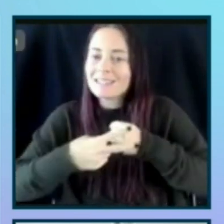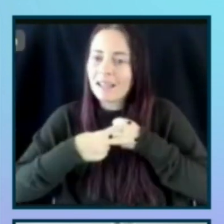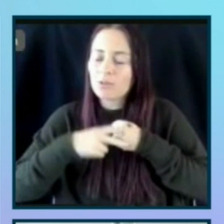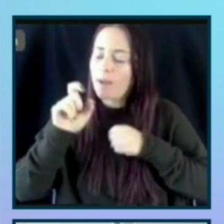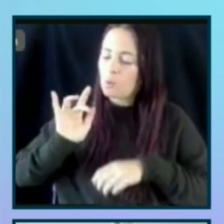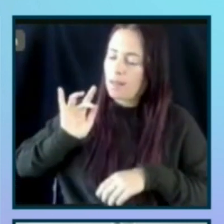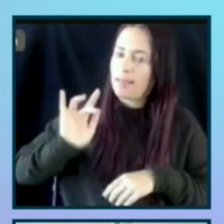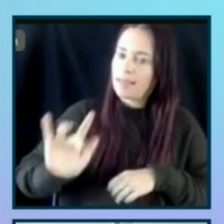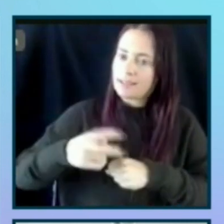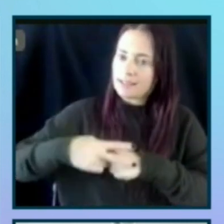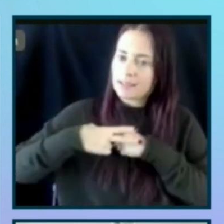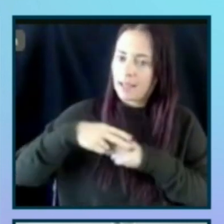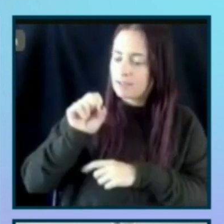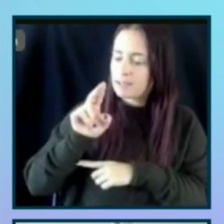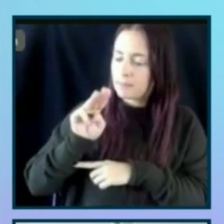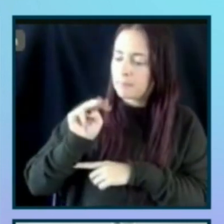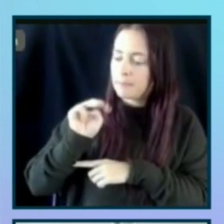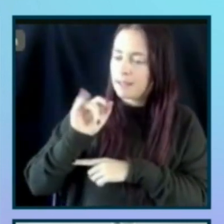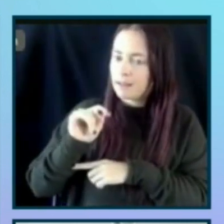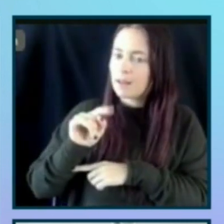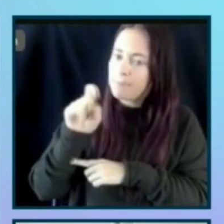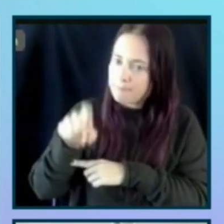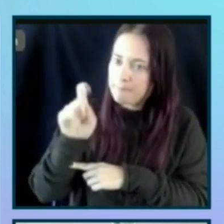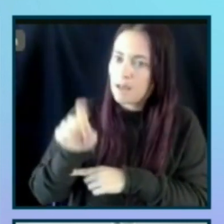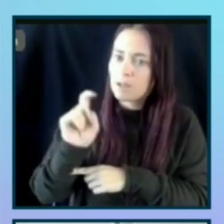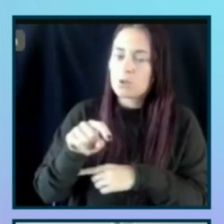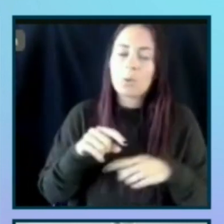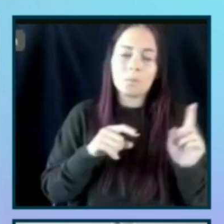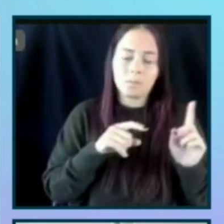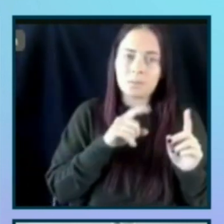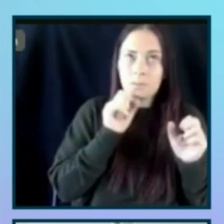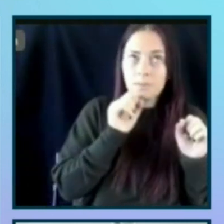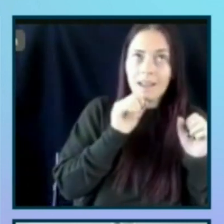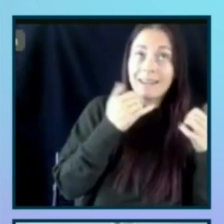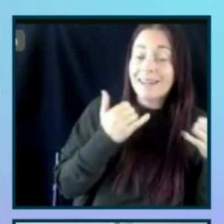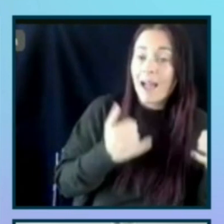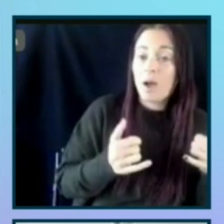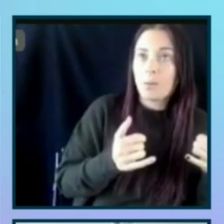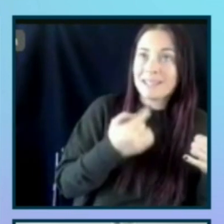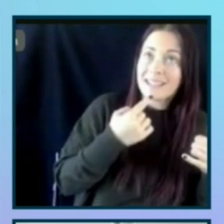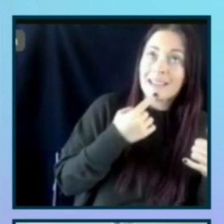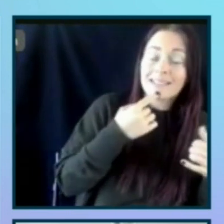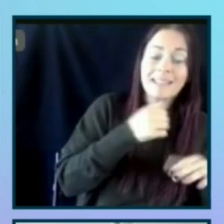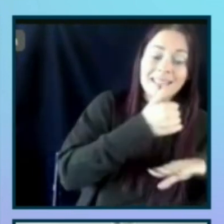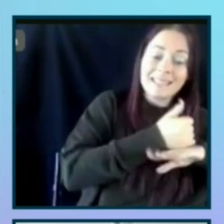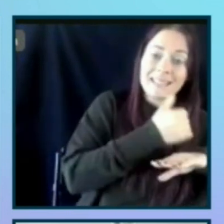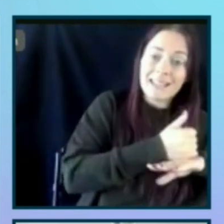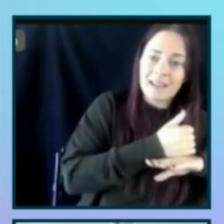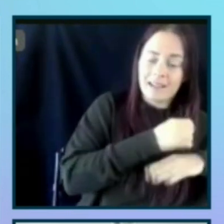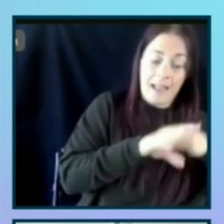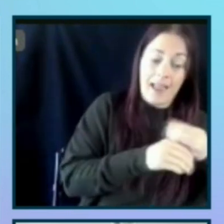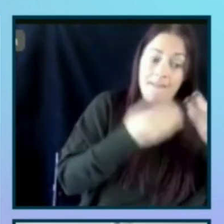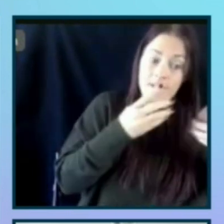language into the announcement that said this setting was added or removed. So we could update it to say the setting was added, continue to save